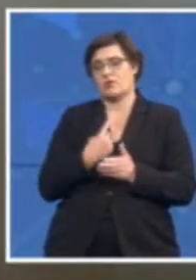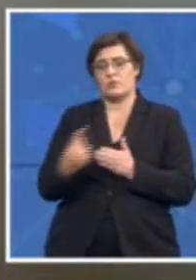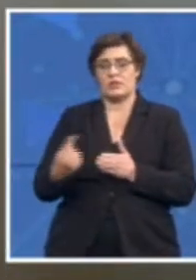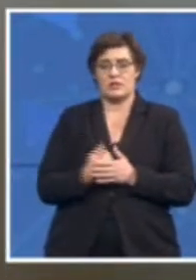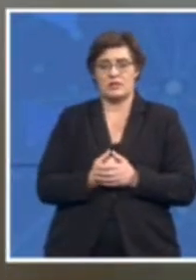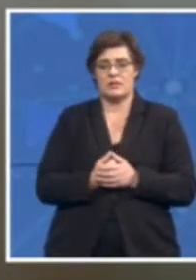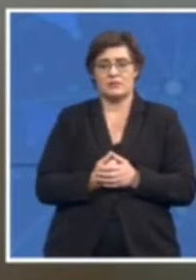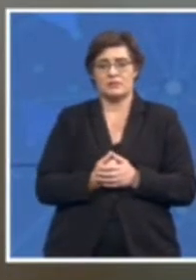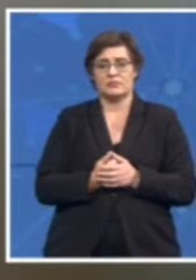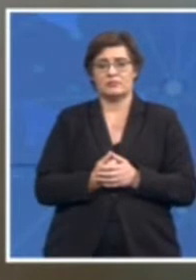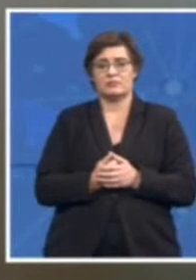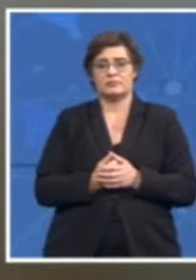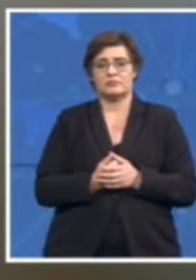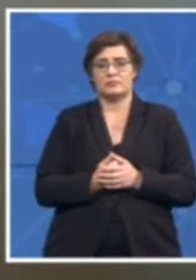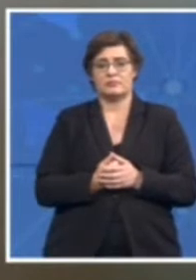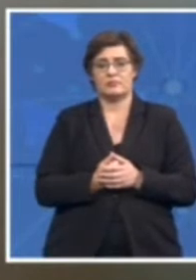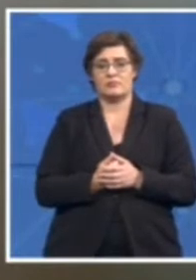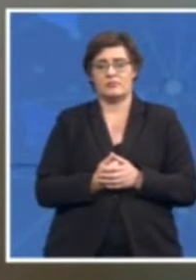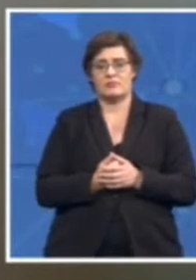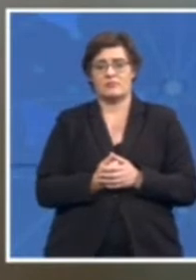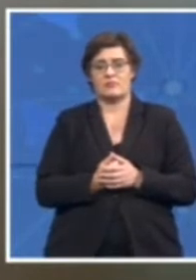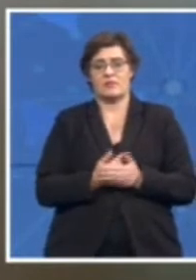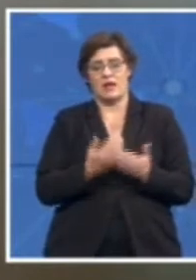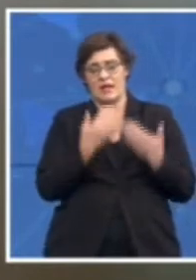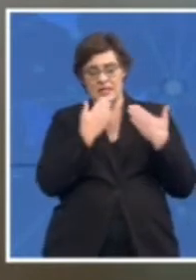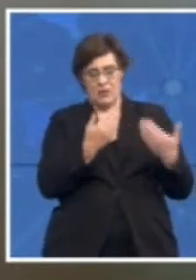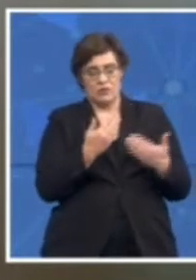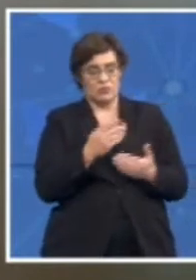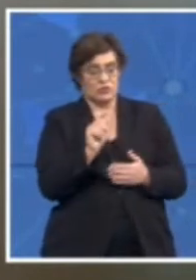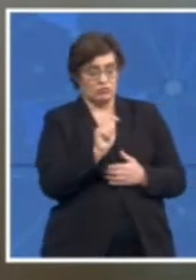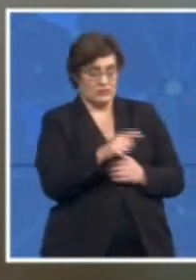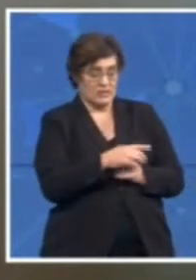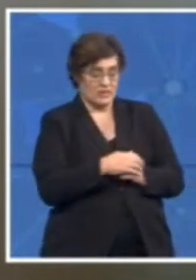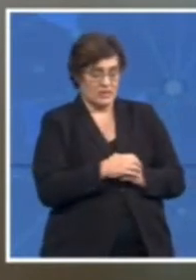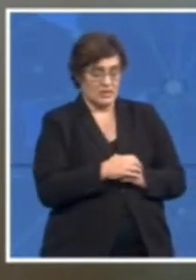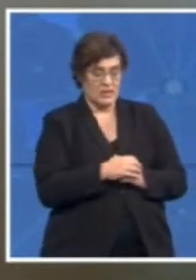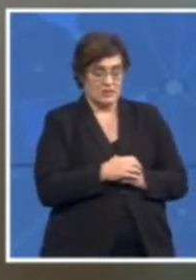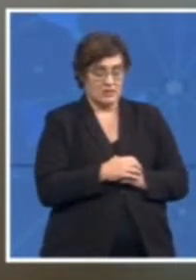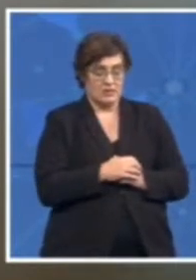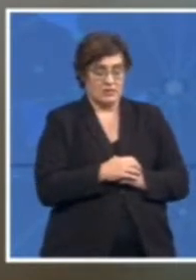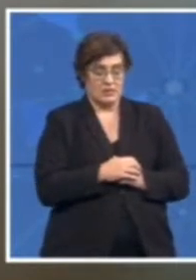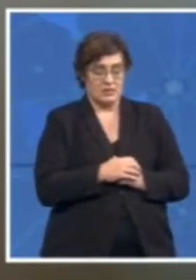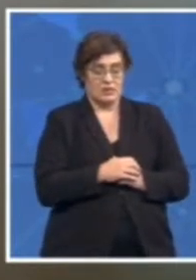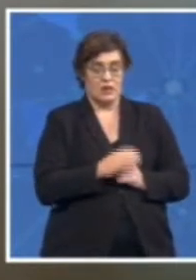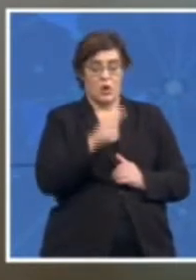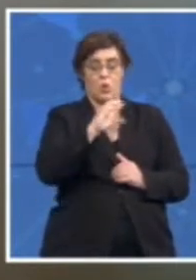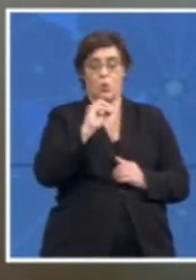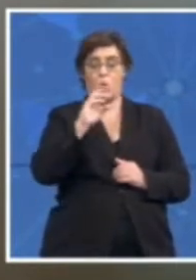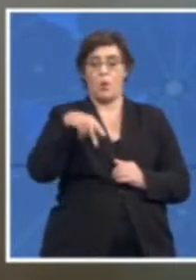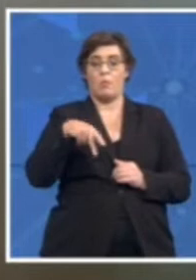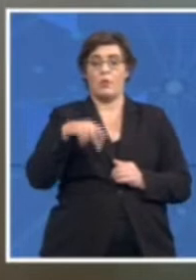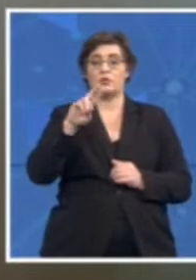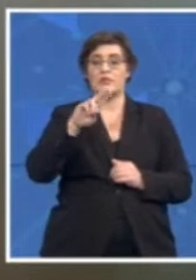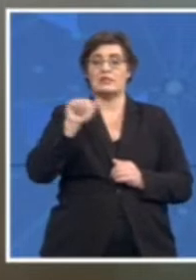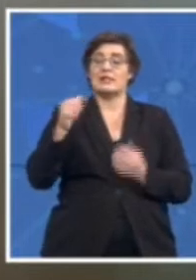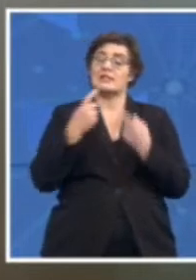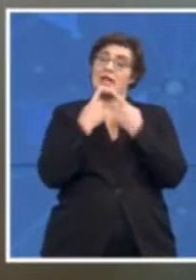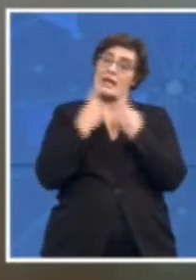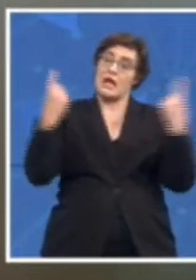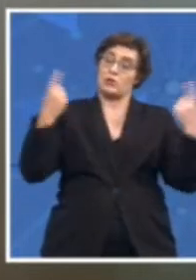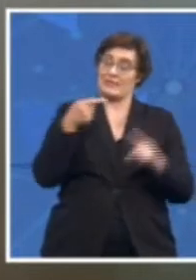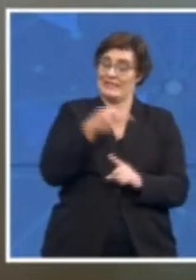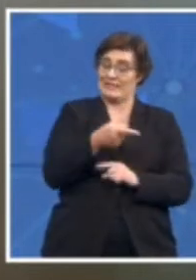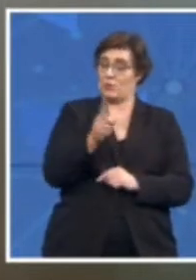Thanks, Teresa. Where we are with the COP26 announcement is that was a